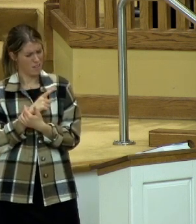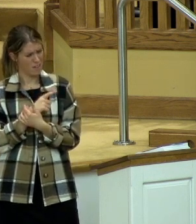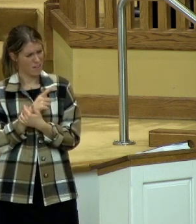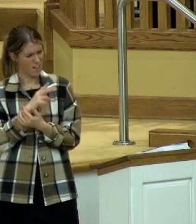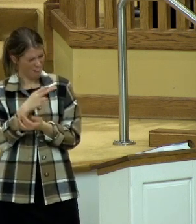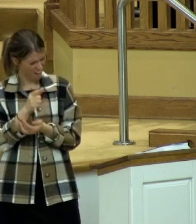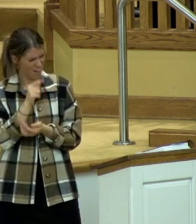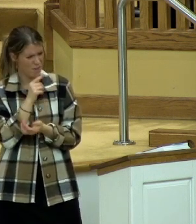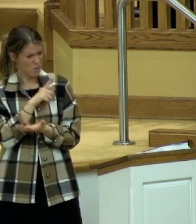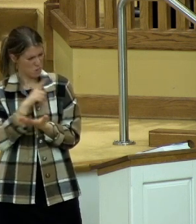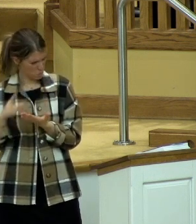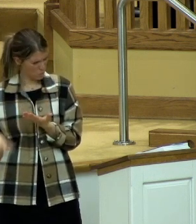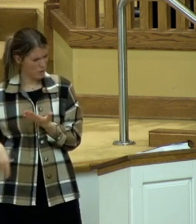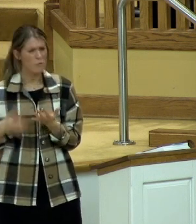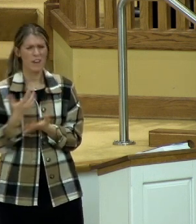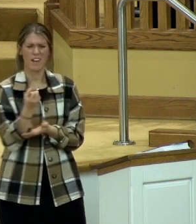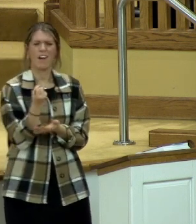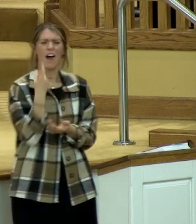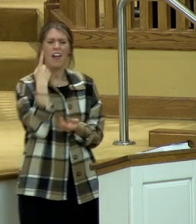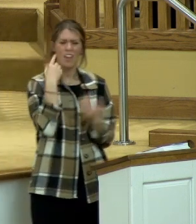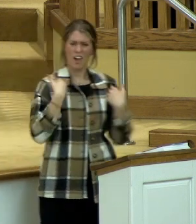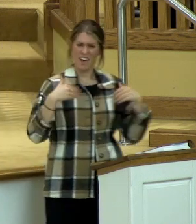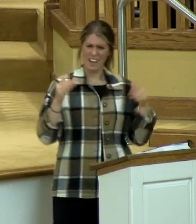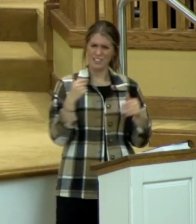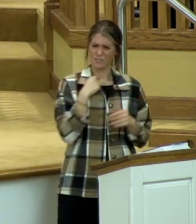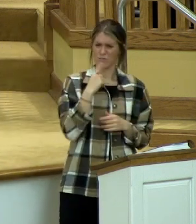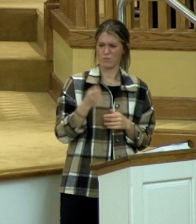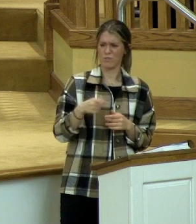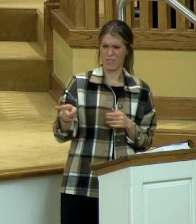Who? Wait a minute, I thought the angel told him.